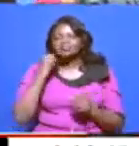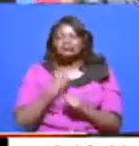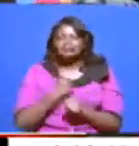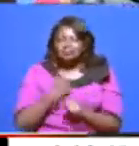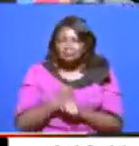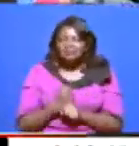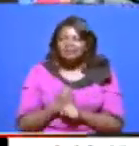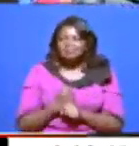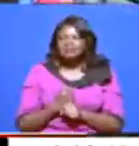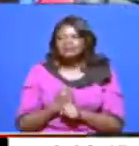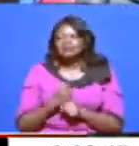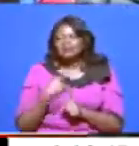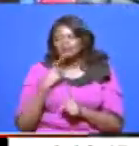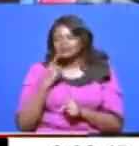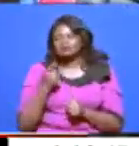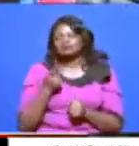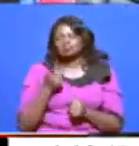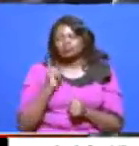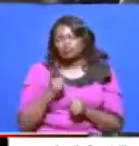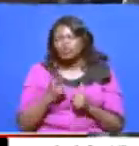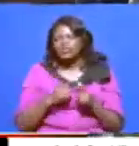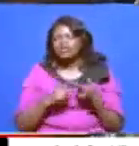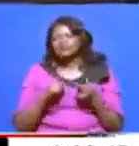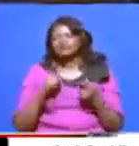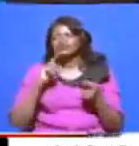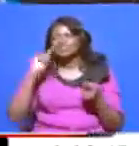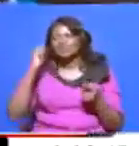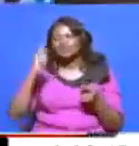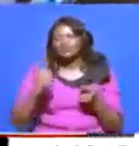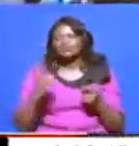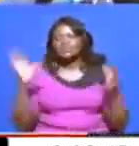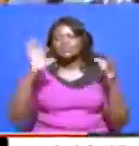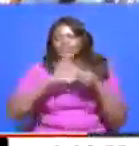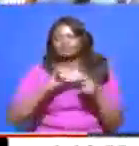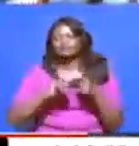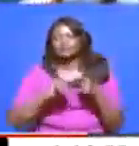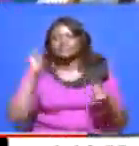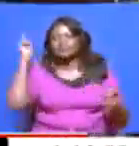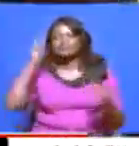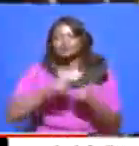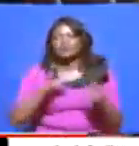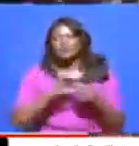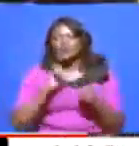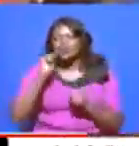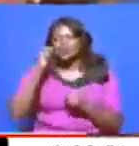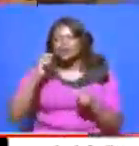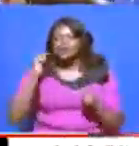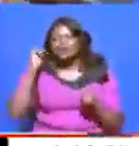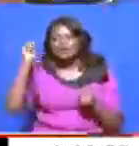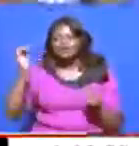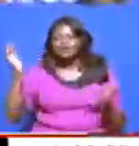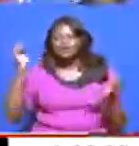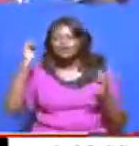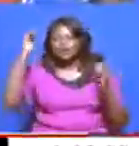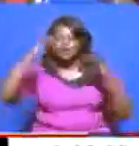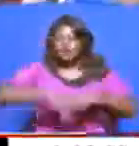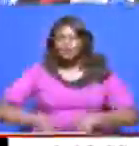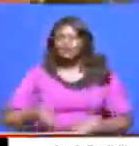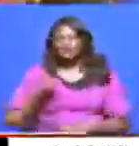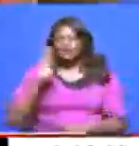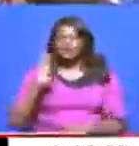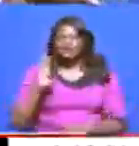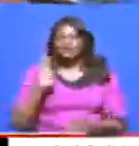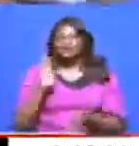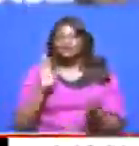been flagged. Among those flagged are Kenya Kwanza Alliance and Azimio la Umoja One Kenya Political Forums on Facebook, as